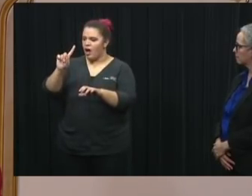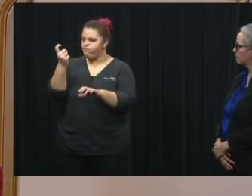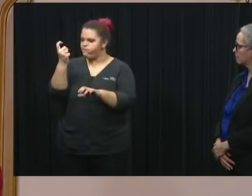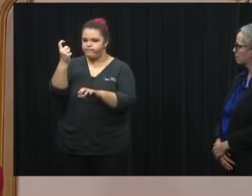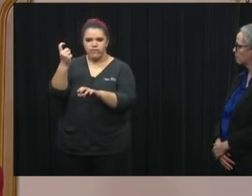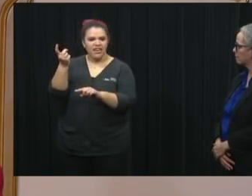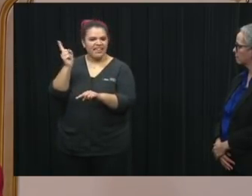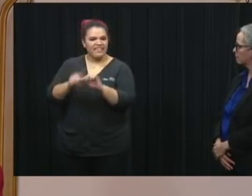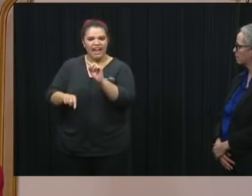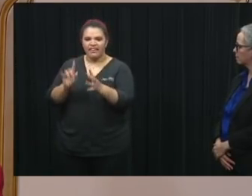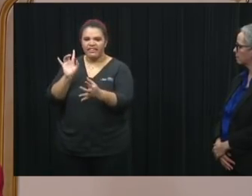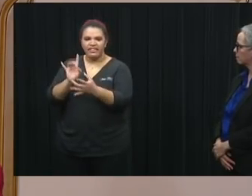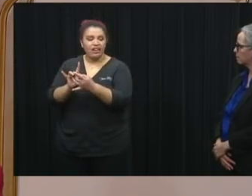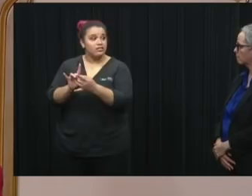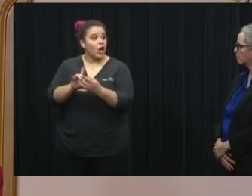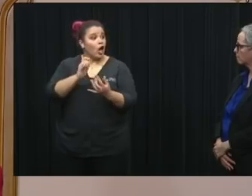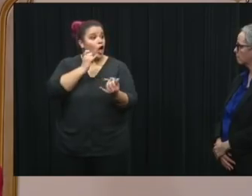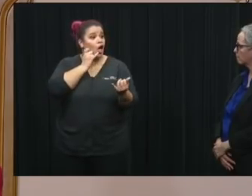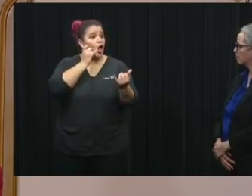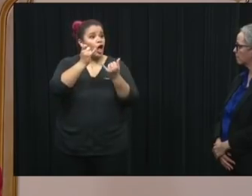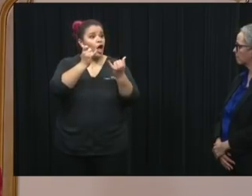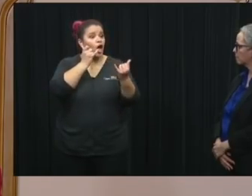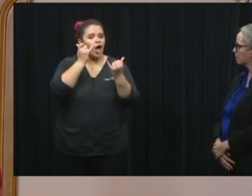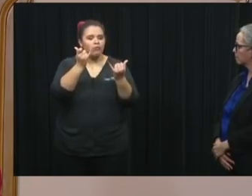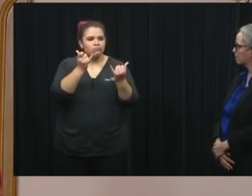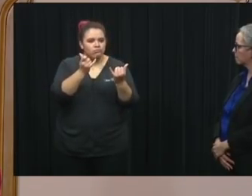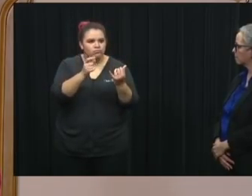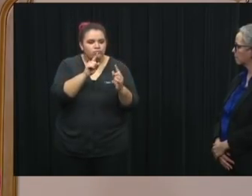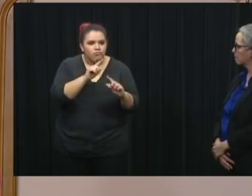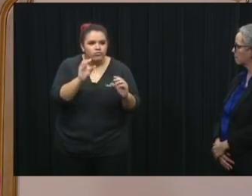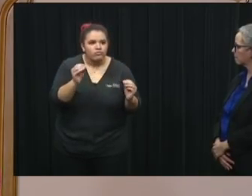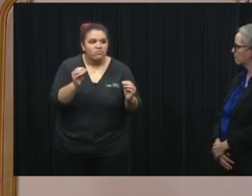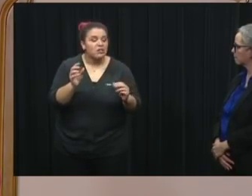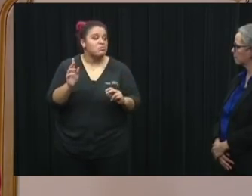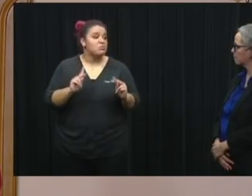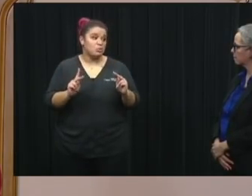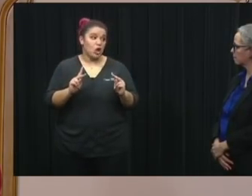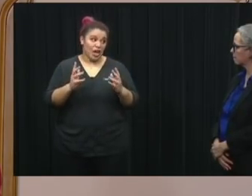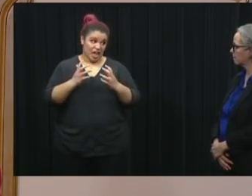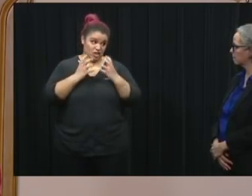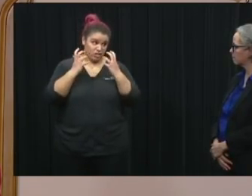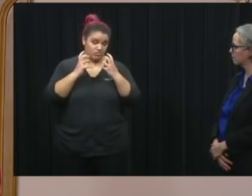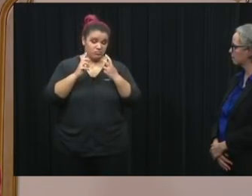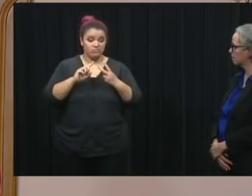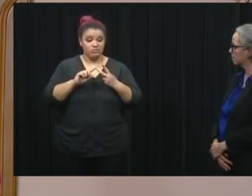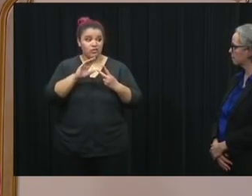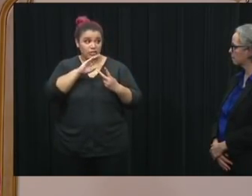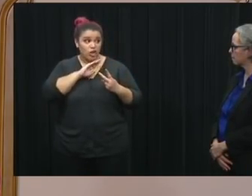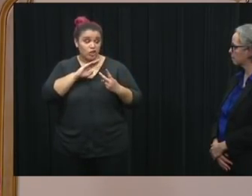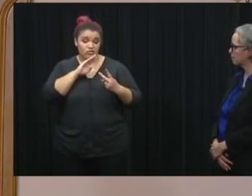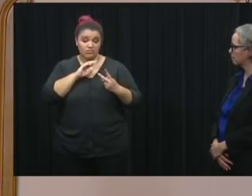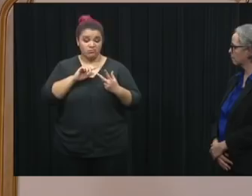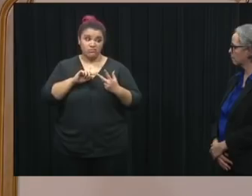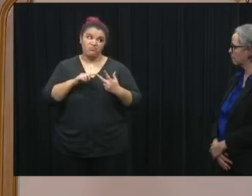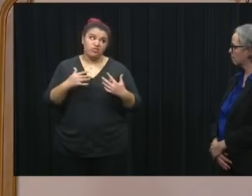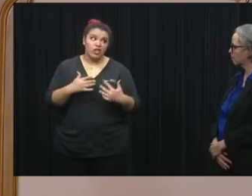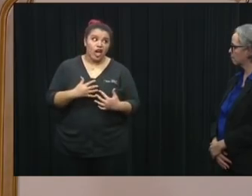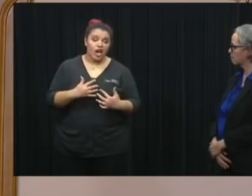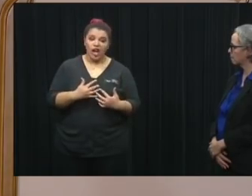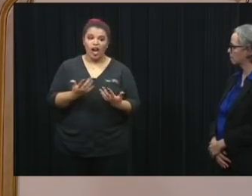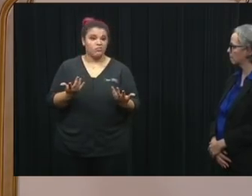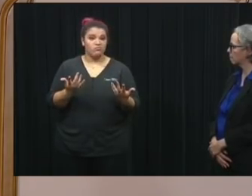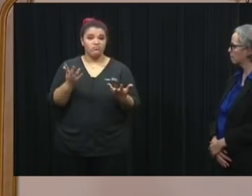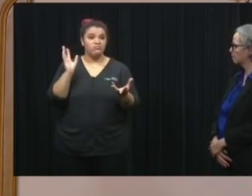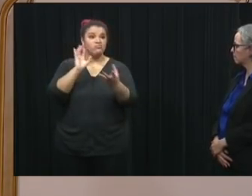on the telephone correctly. They are angry, they're frustrated, they're a little scared, frankly. They can't get through. Number one, your